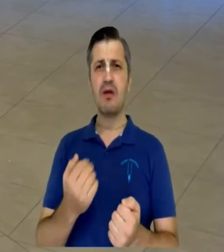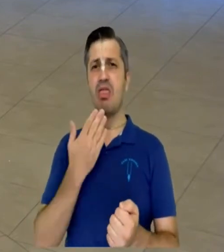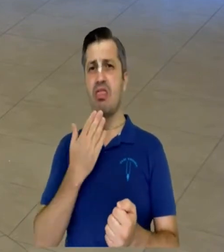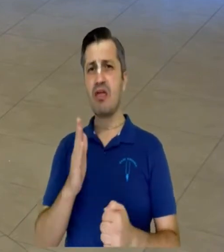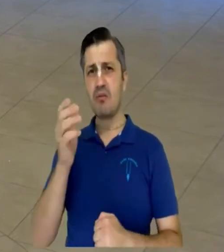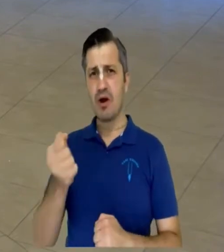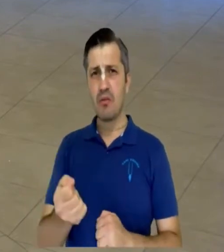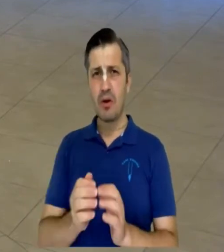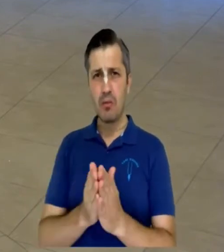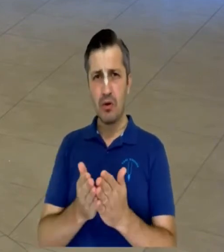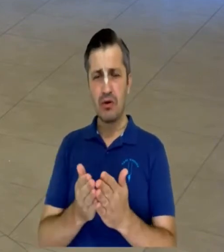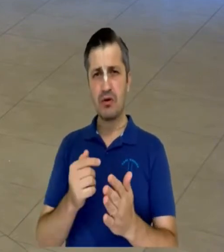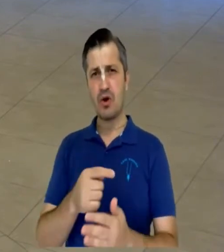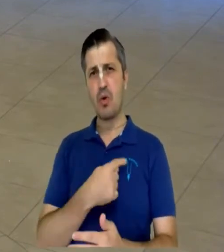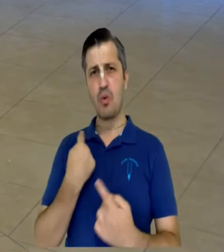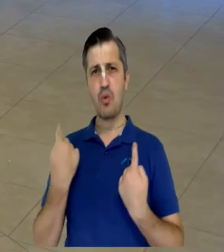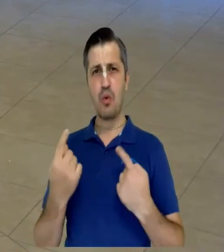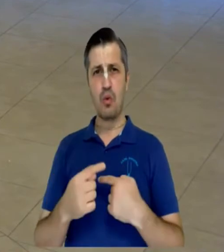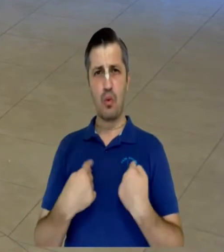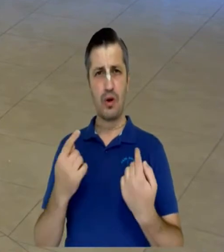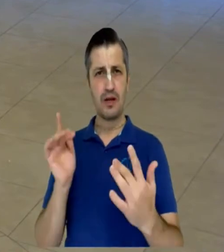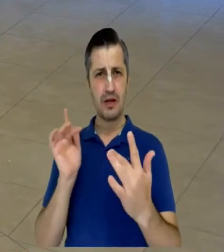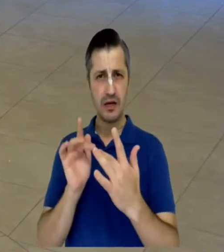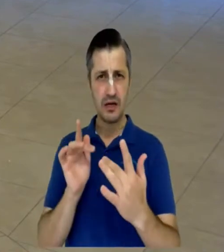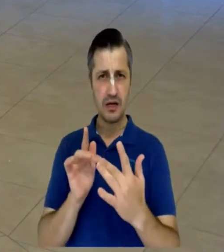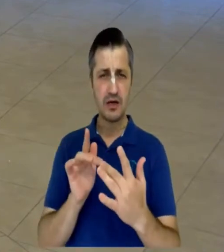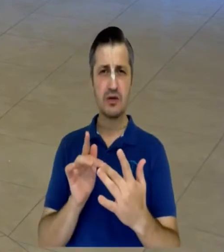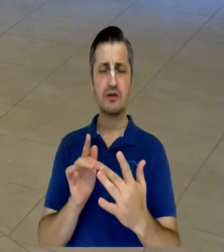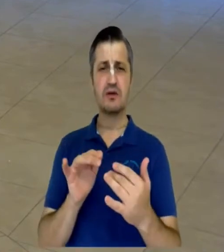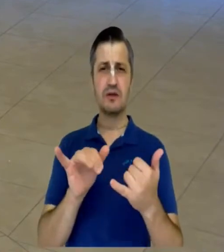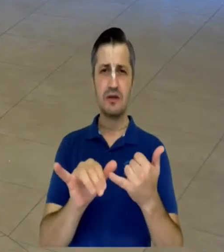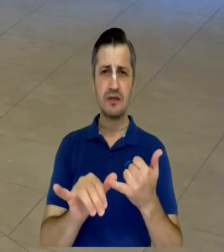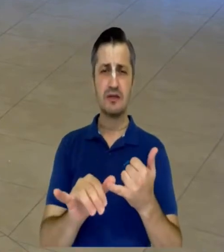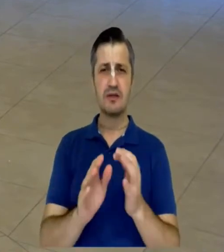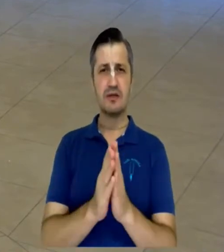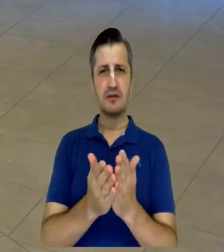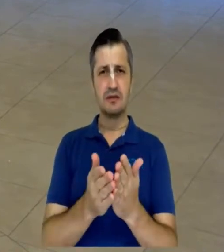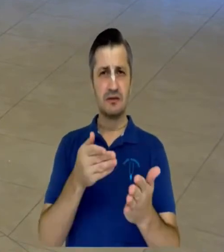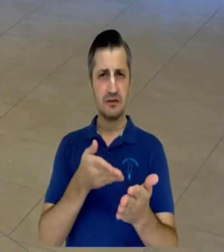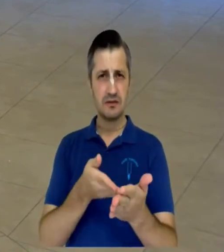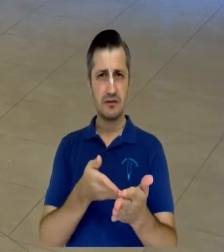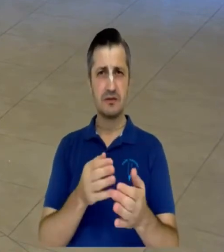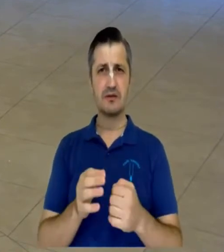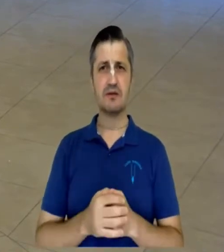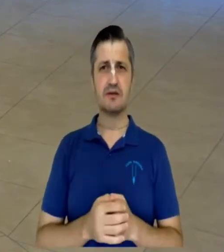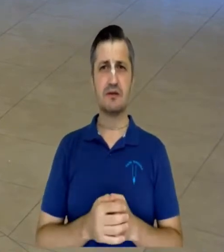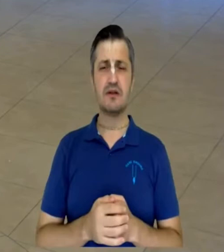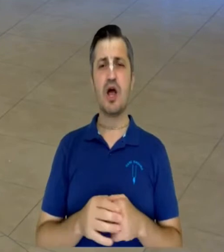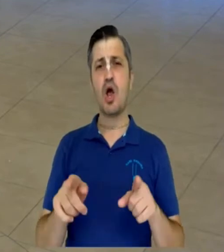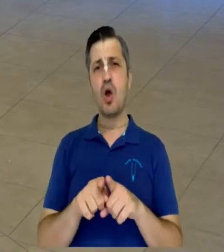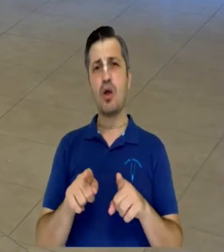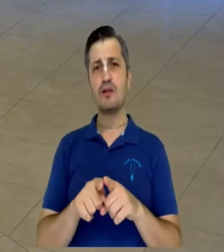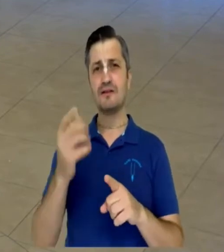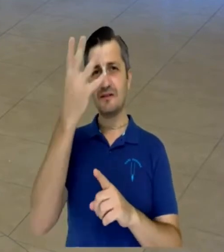himself as a holy name, and in his forms, in his beautiful transcendental forms in the